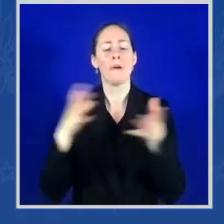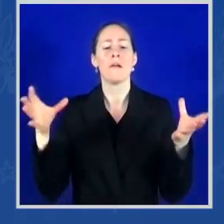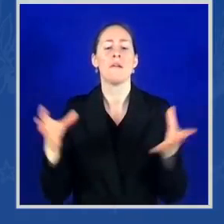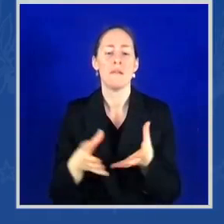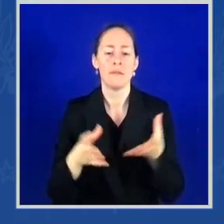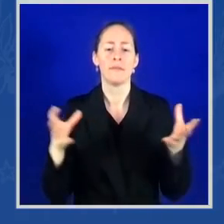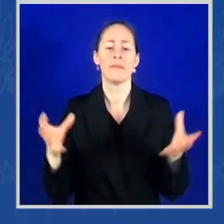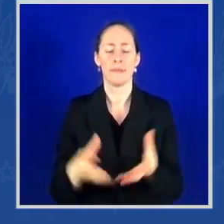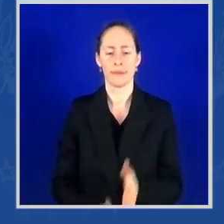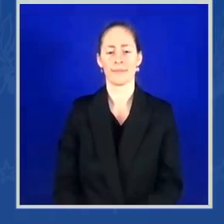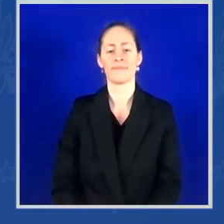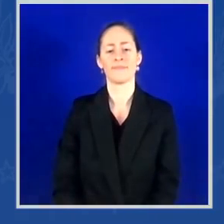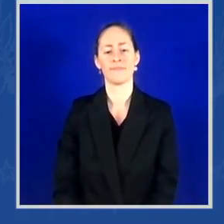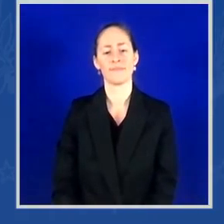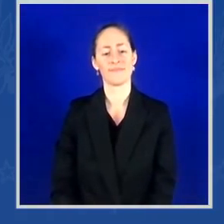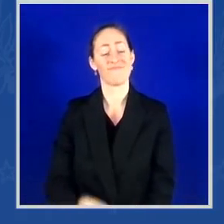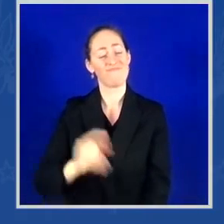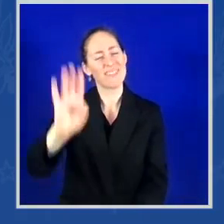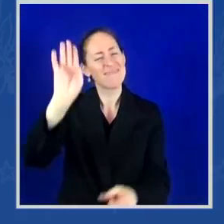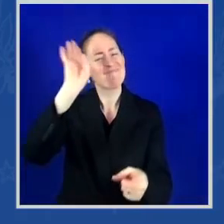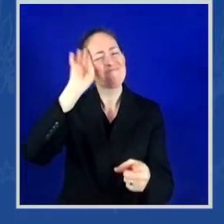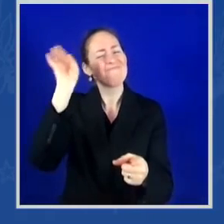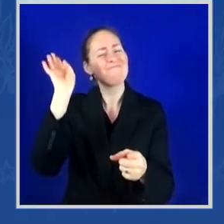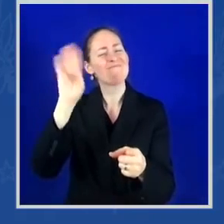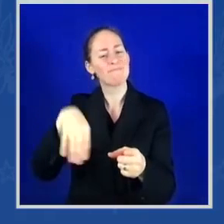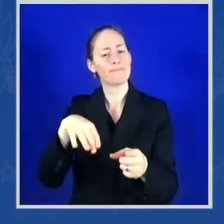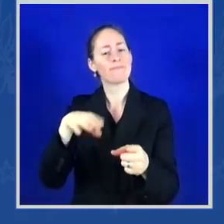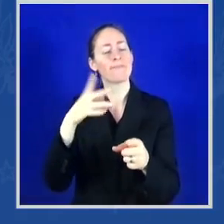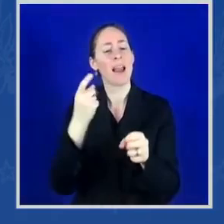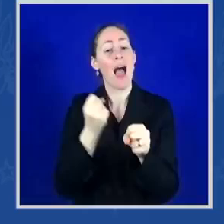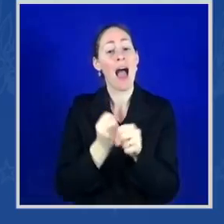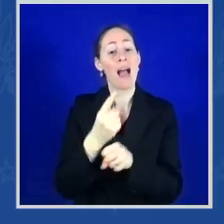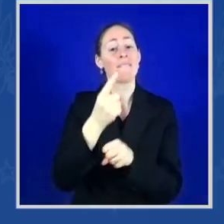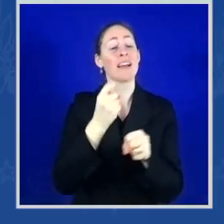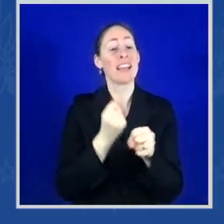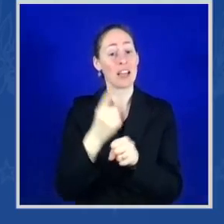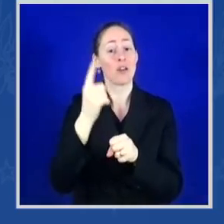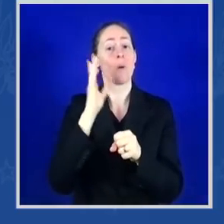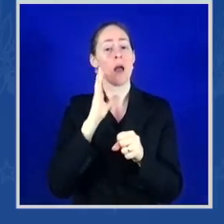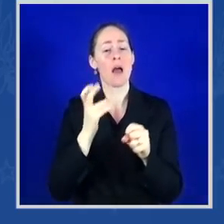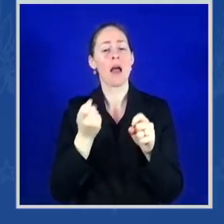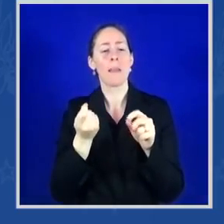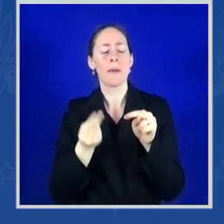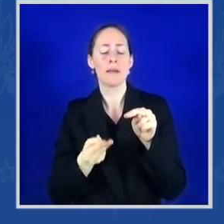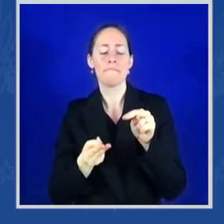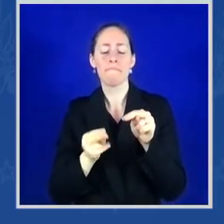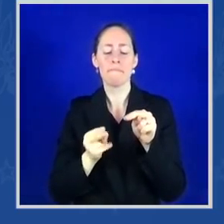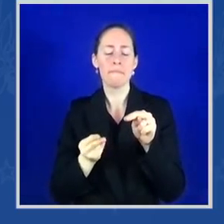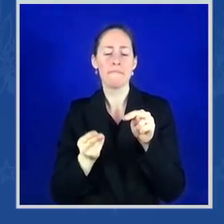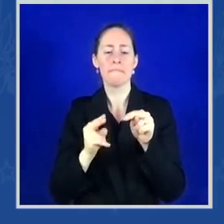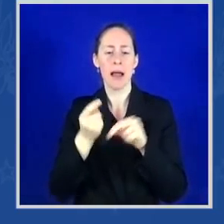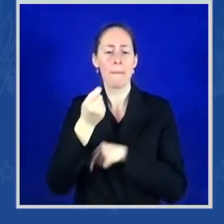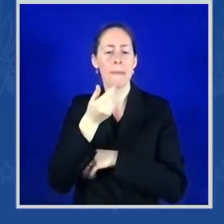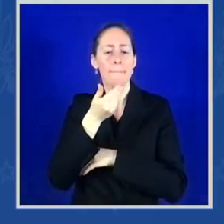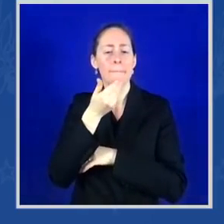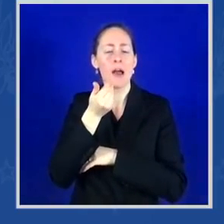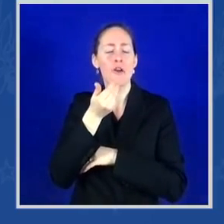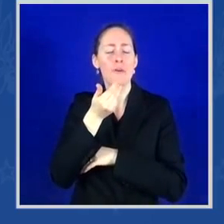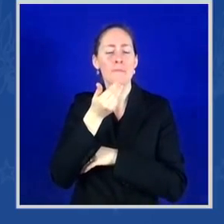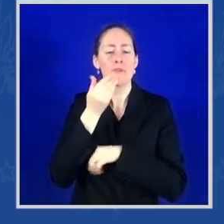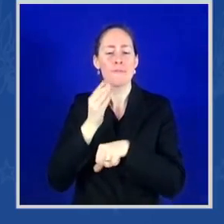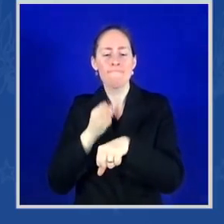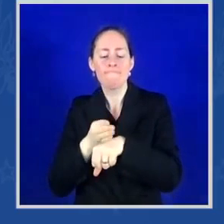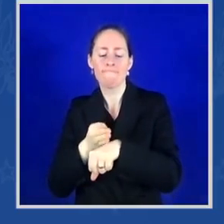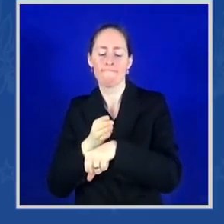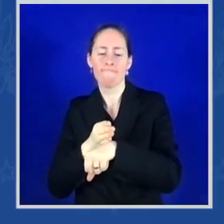year it gets a little bit easier. And I promise you the day will come when the mention of the name of your son